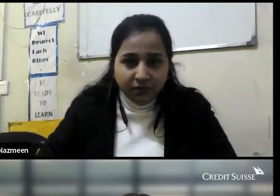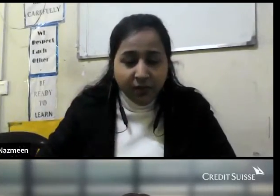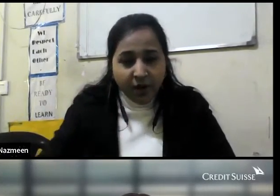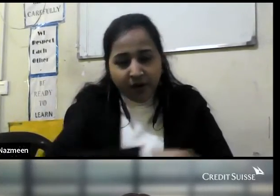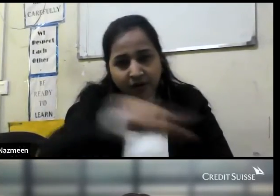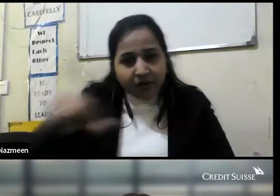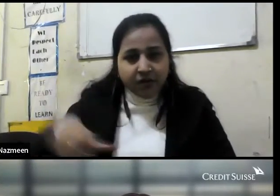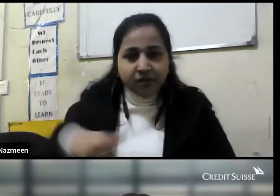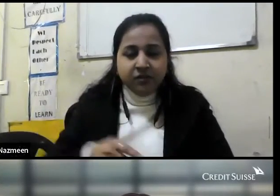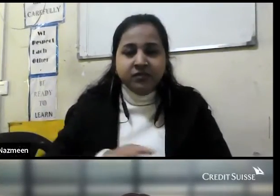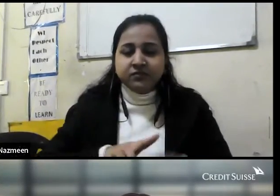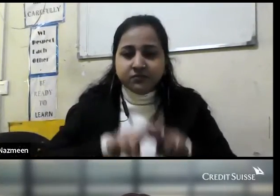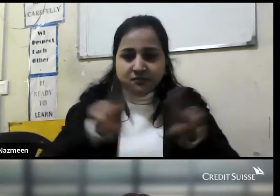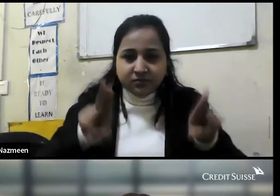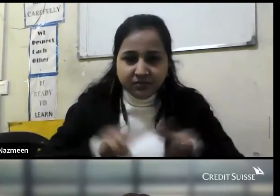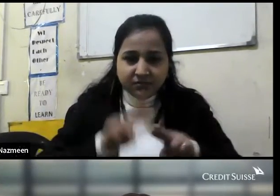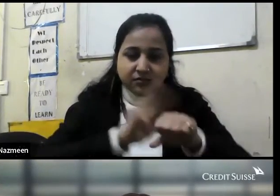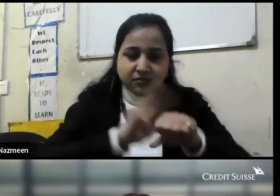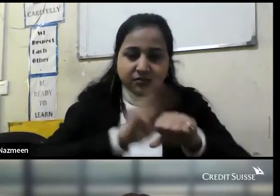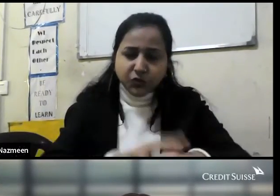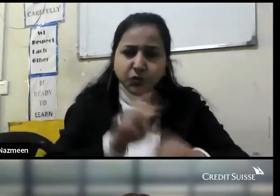family has to grow